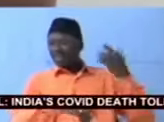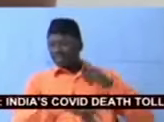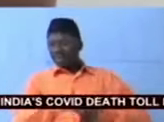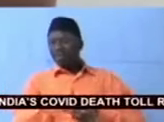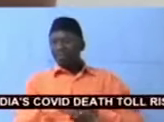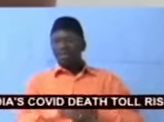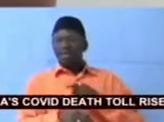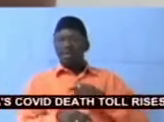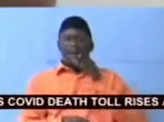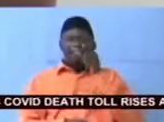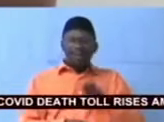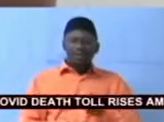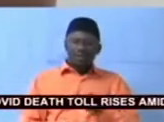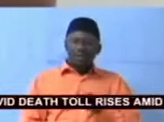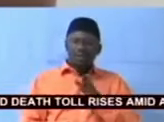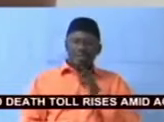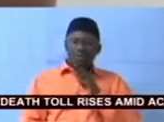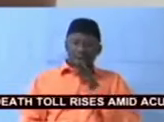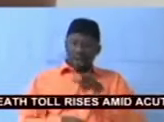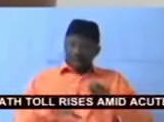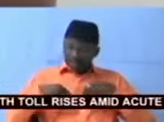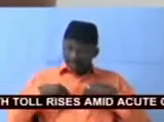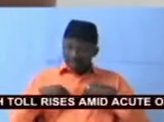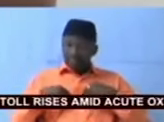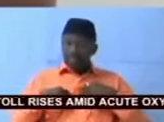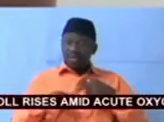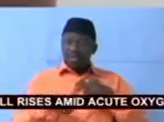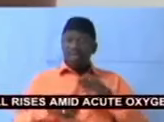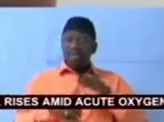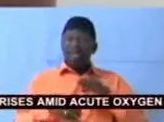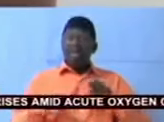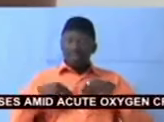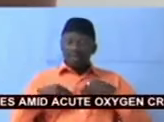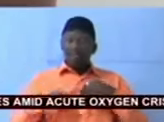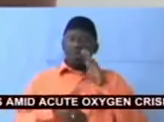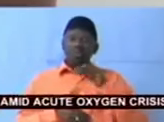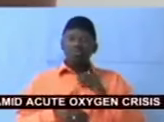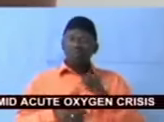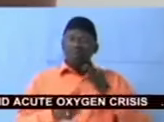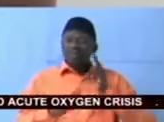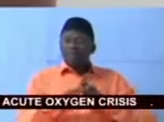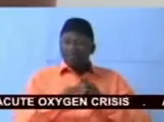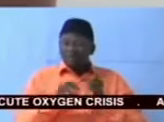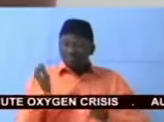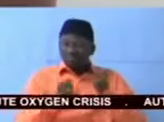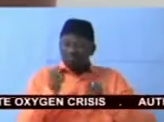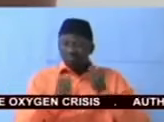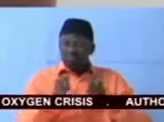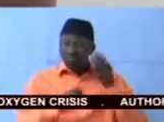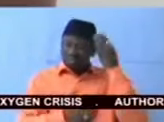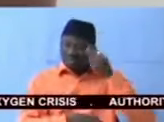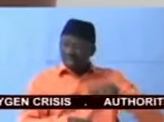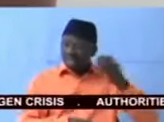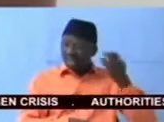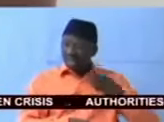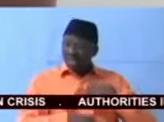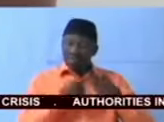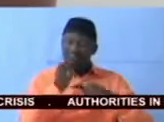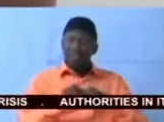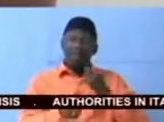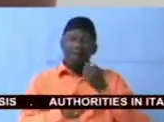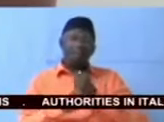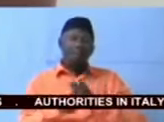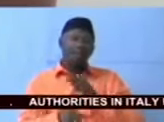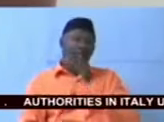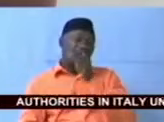ji nak ndax fekkana ki nga xamne mom lañ tuumal nanguna tuuma biñ ko tek ne dawal ci tiagante go xamne mo waral bakane